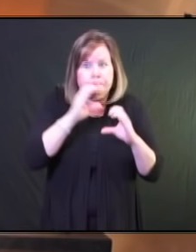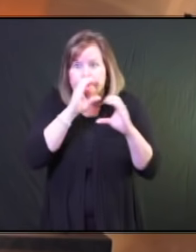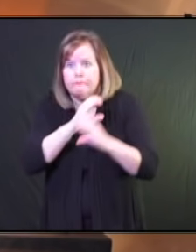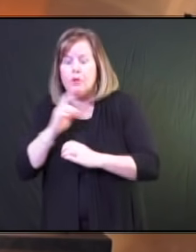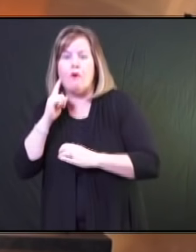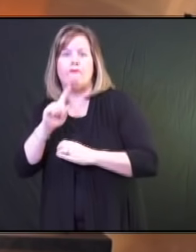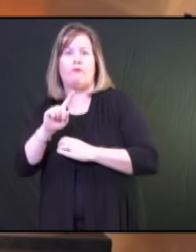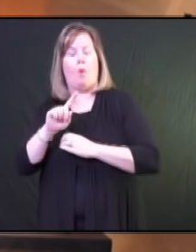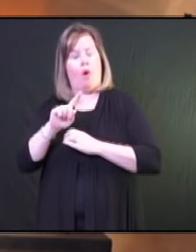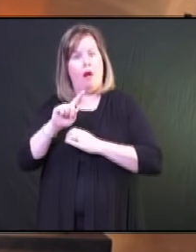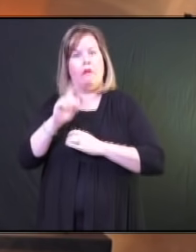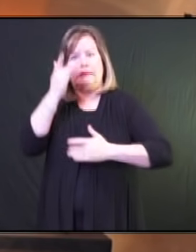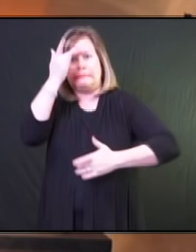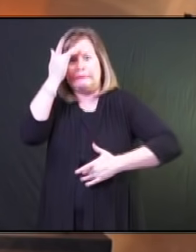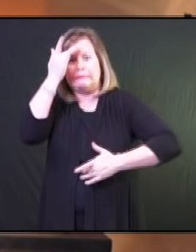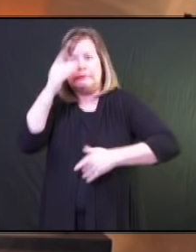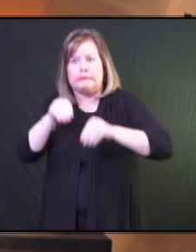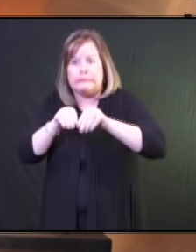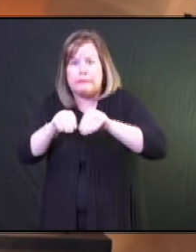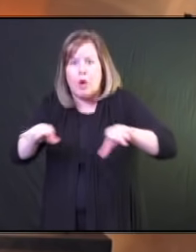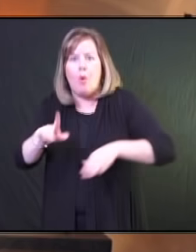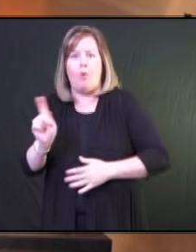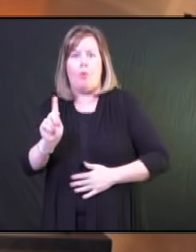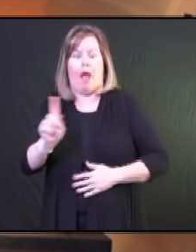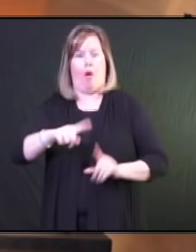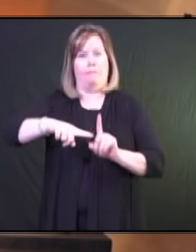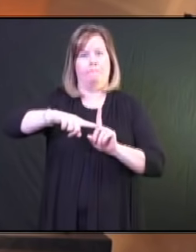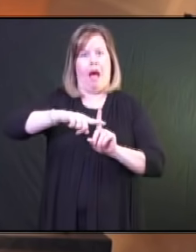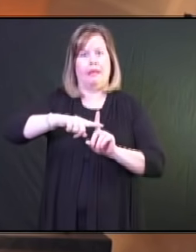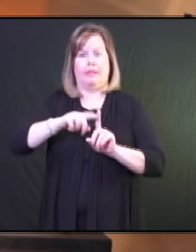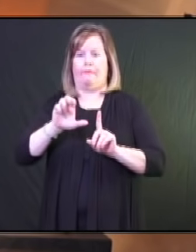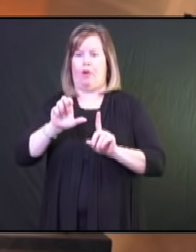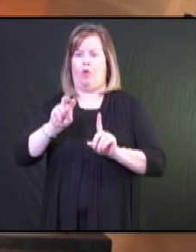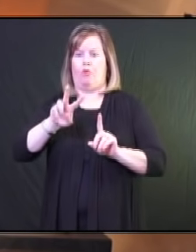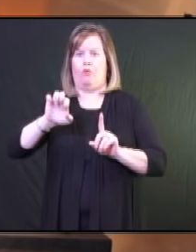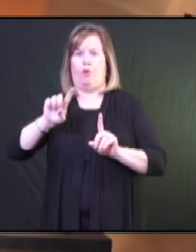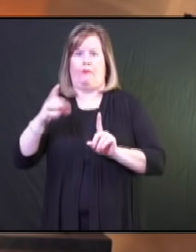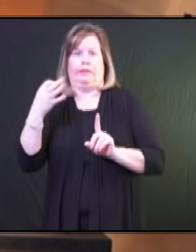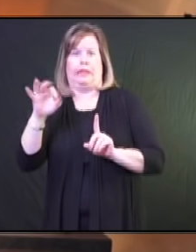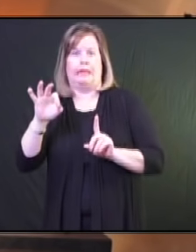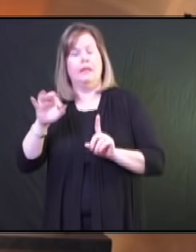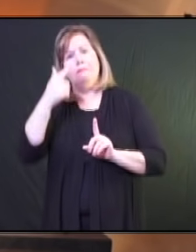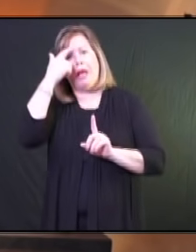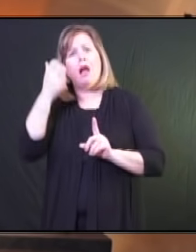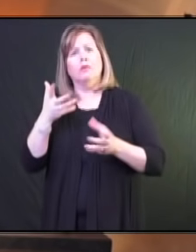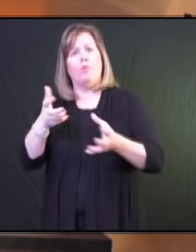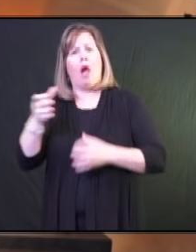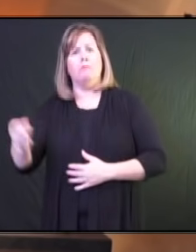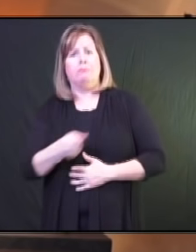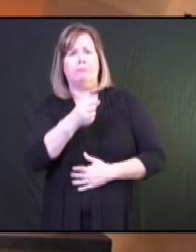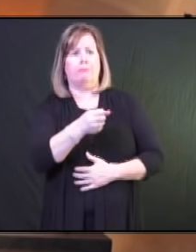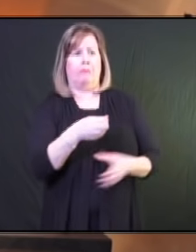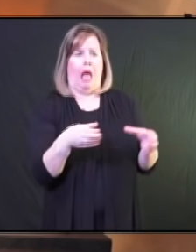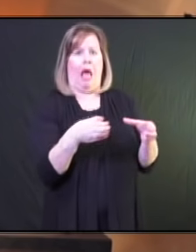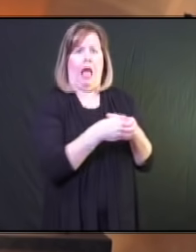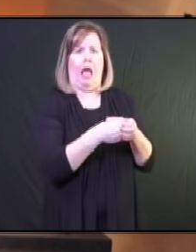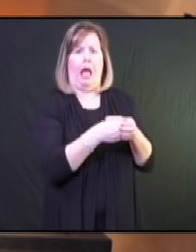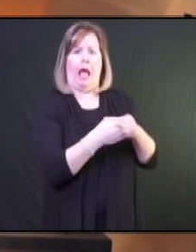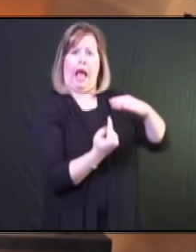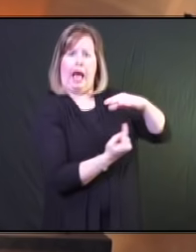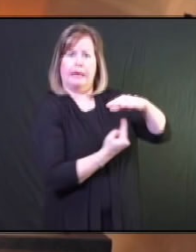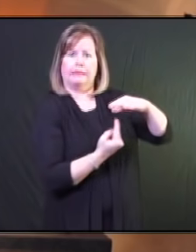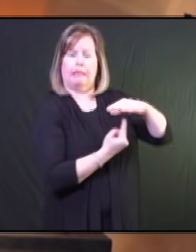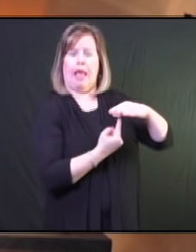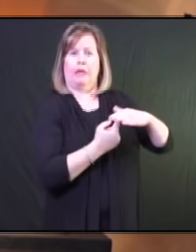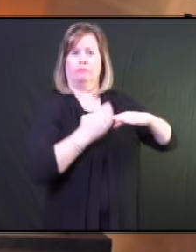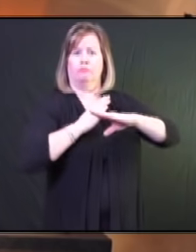virus, trying to find where people are positive so we can isolate them and protect the others in their surroundings. But as we do